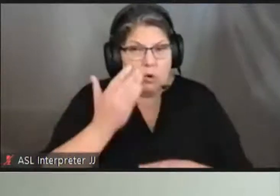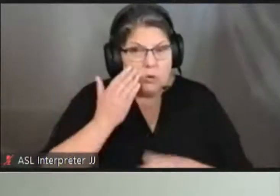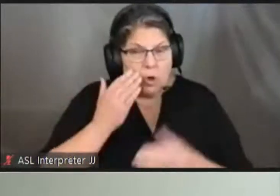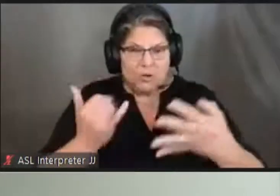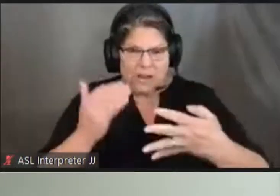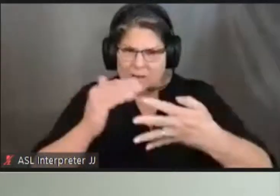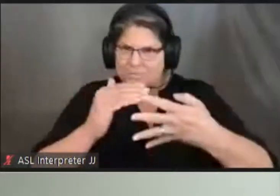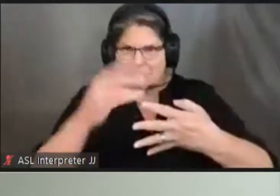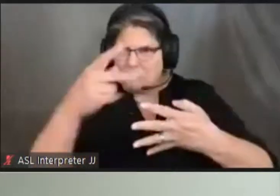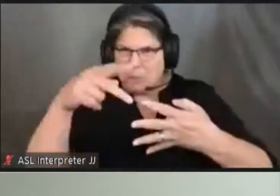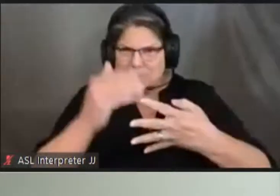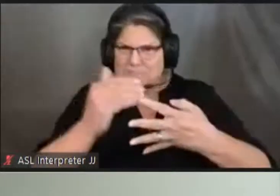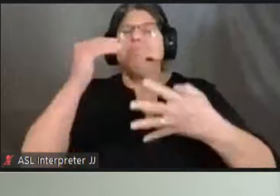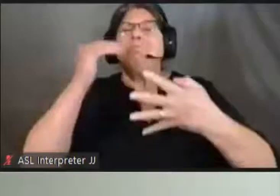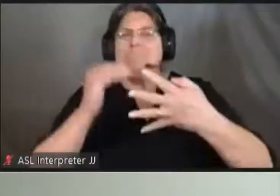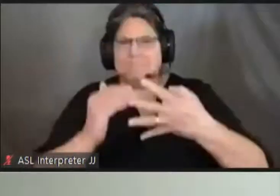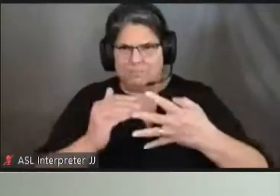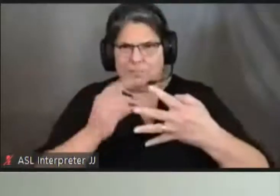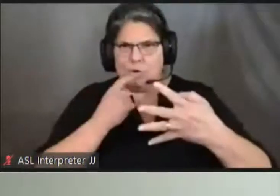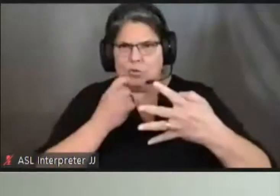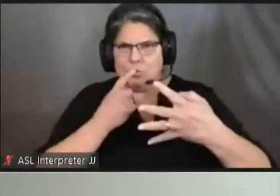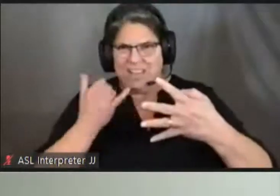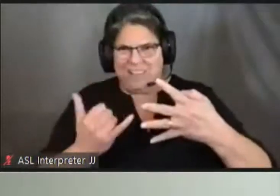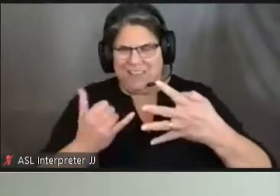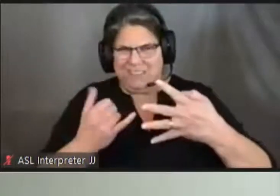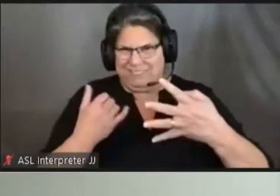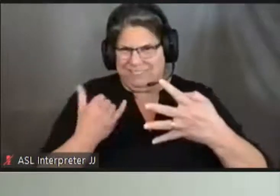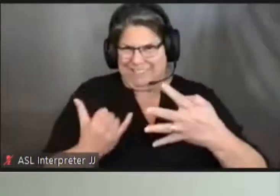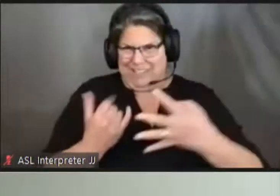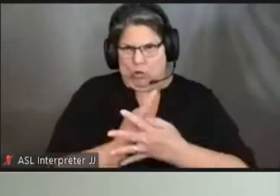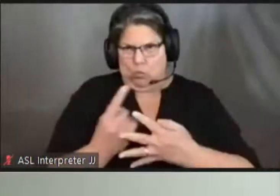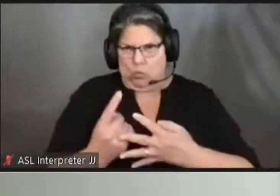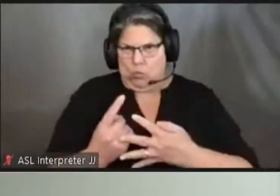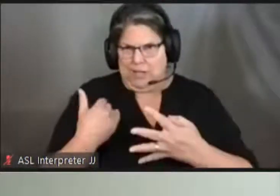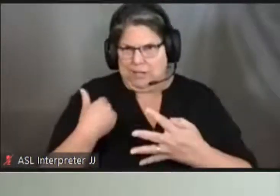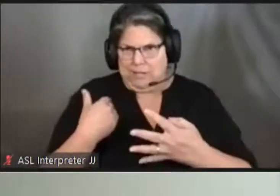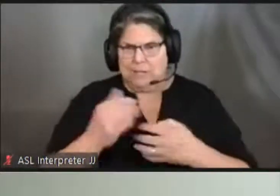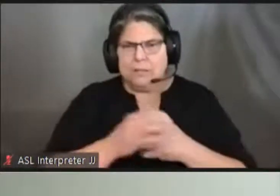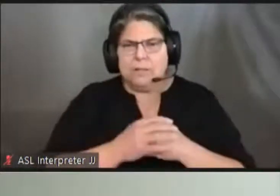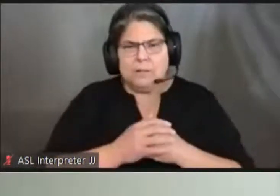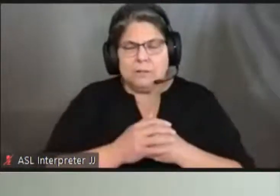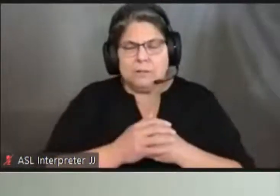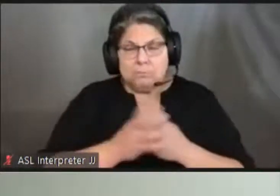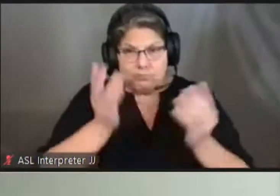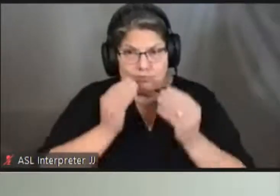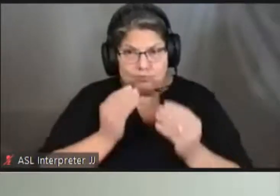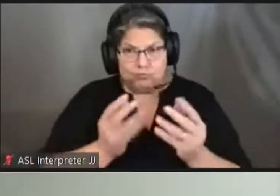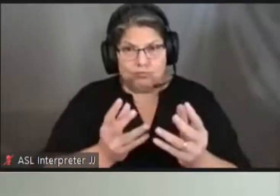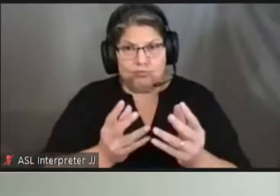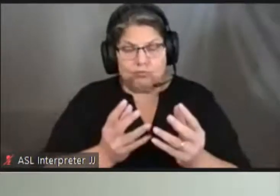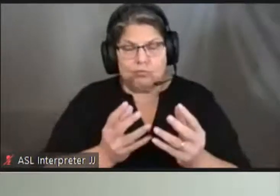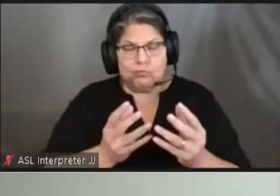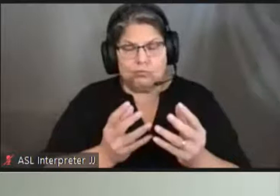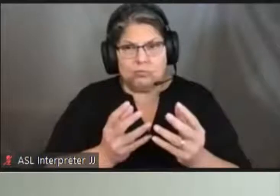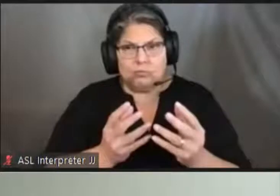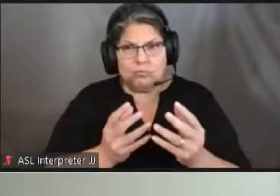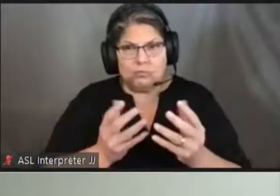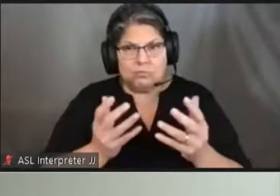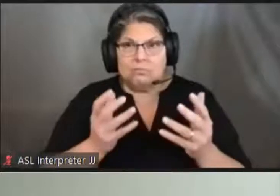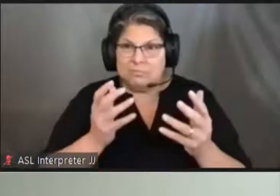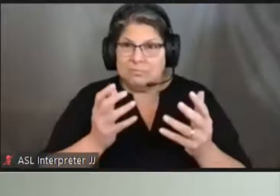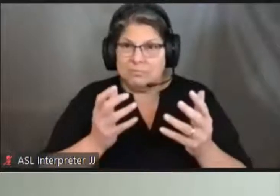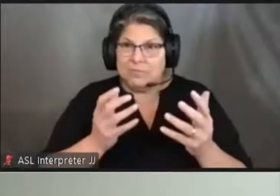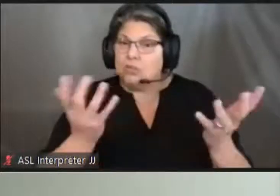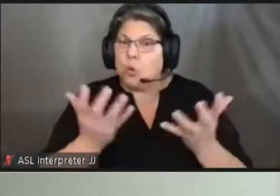tier, and that happened earlier this week. I want to let you know these are the changes.